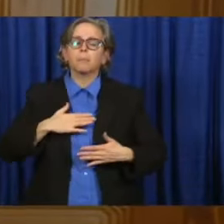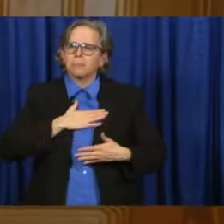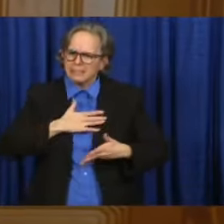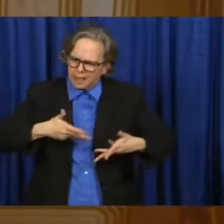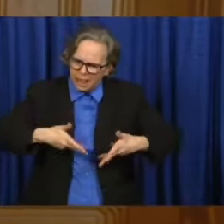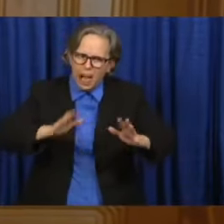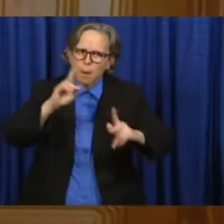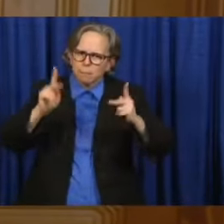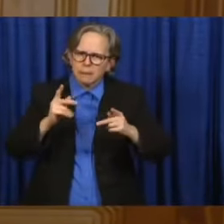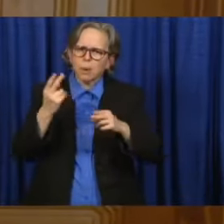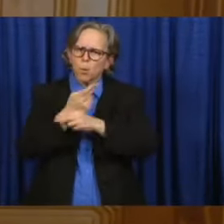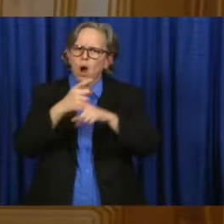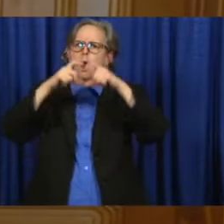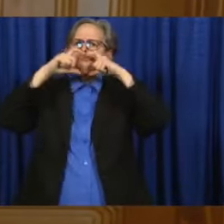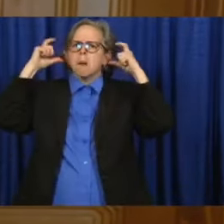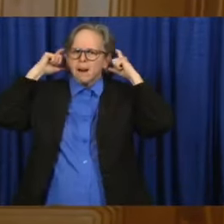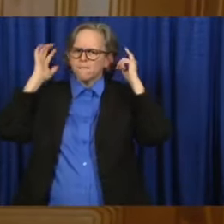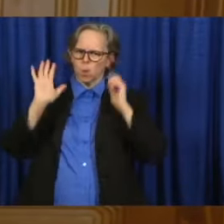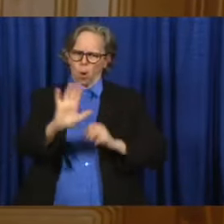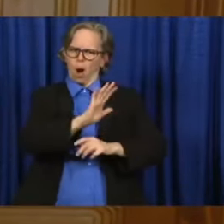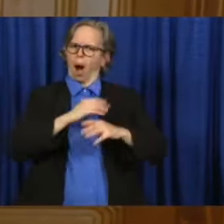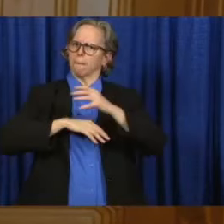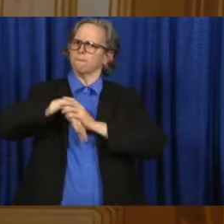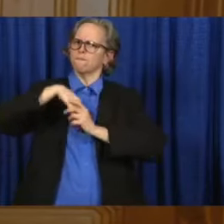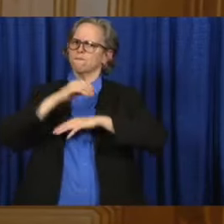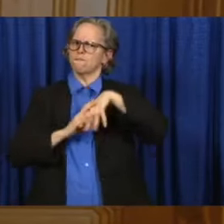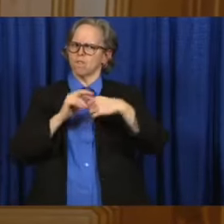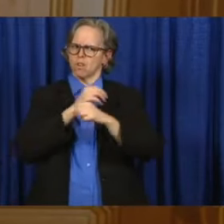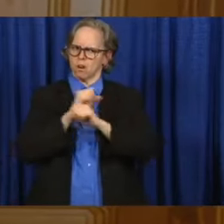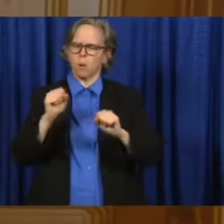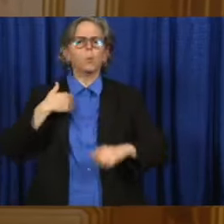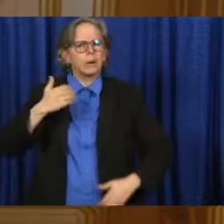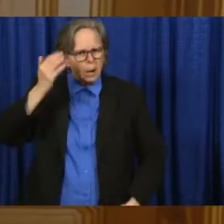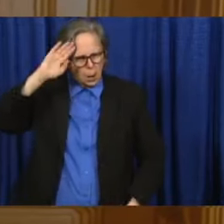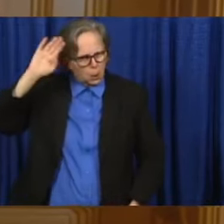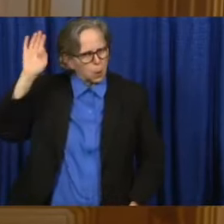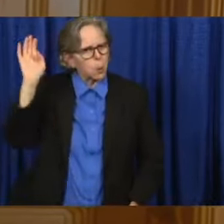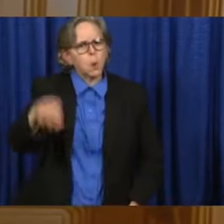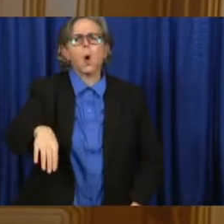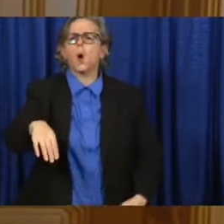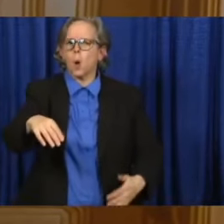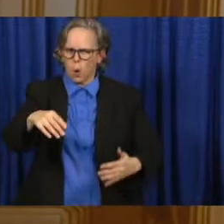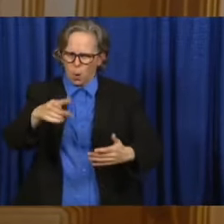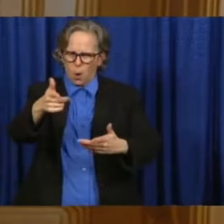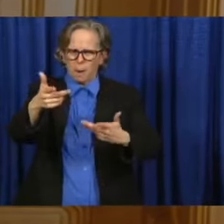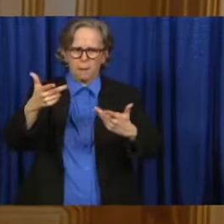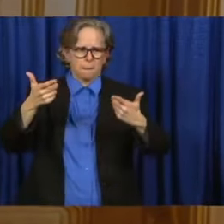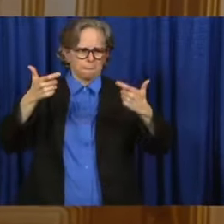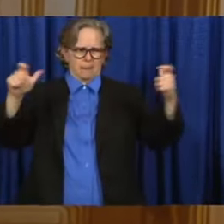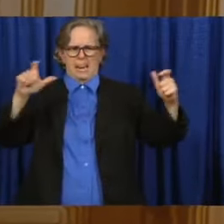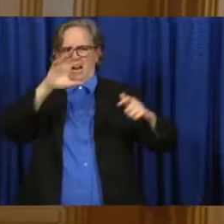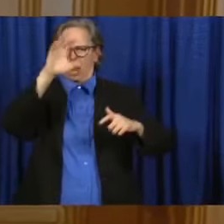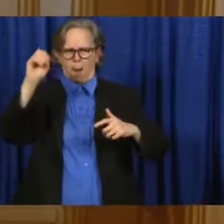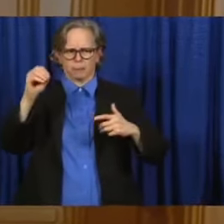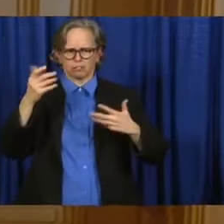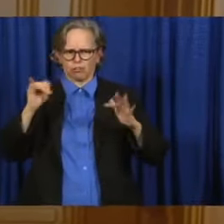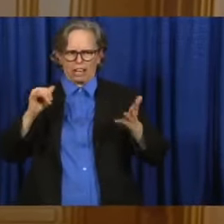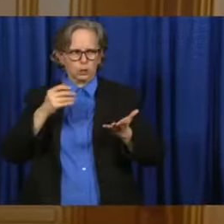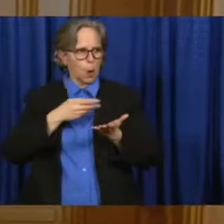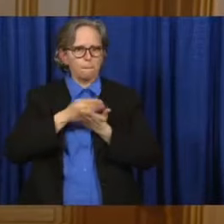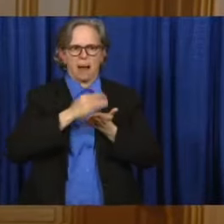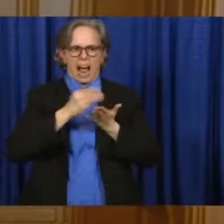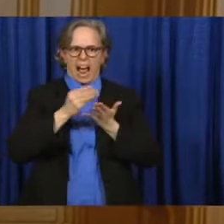We would also, I know that there are companies that, larger companies who are trying to buy enough of these for